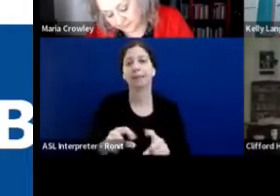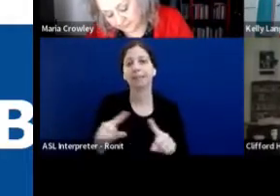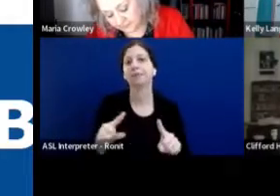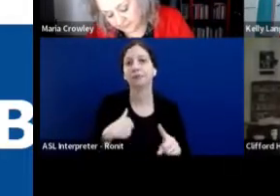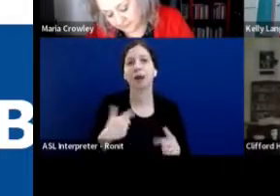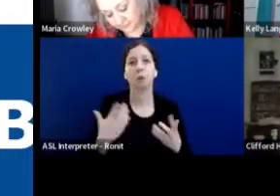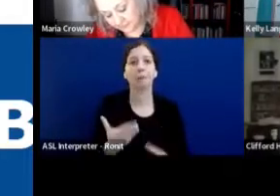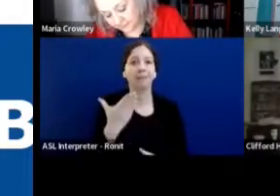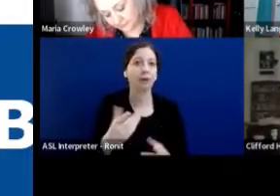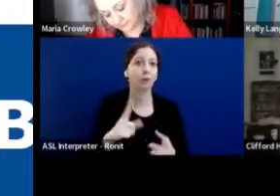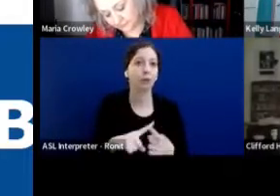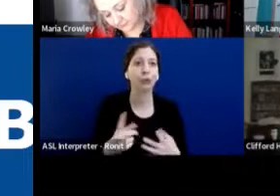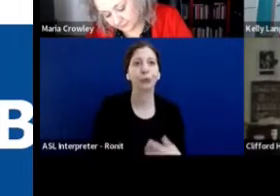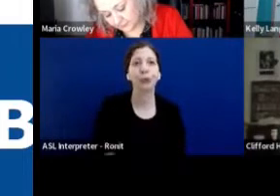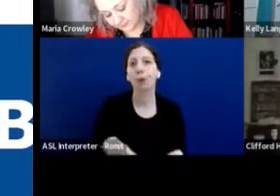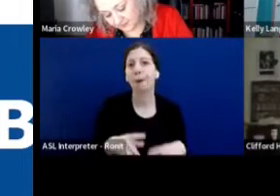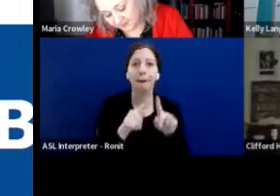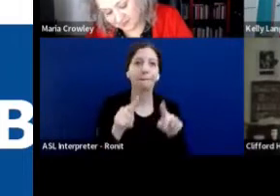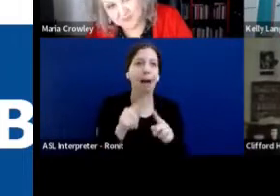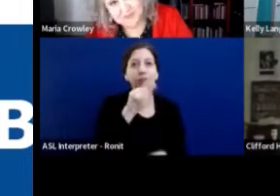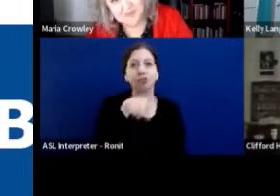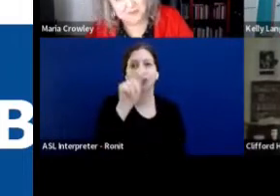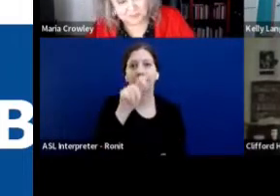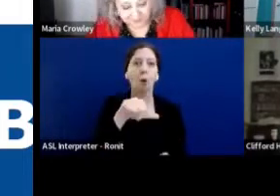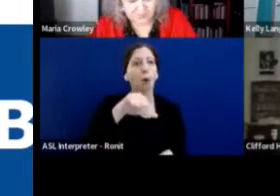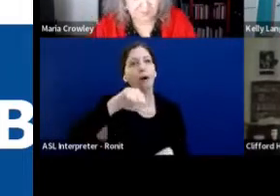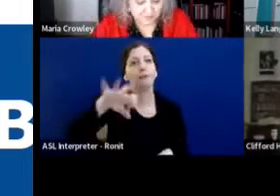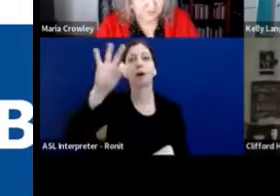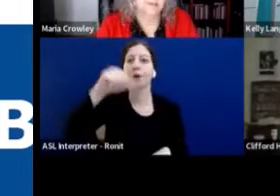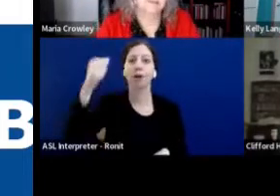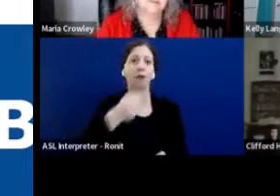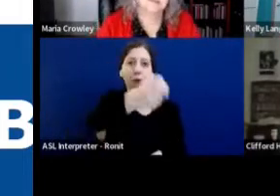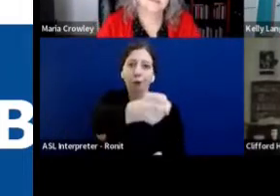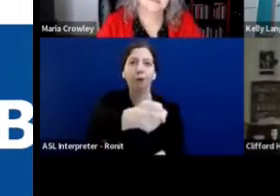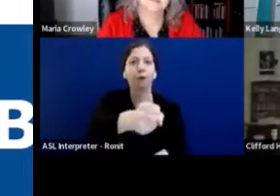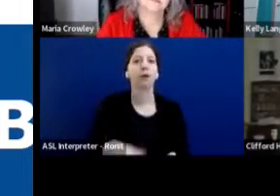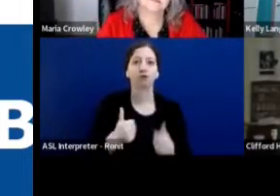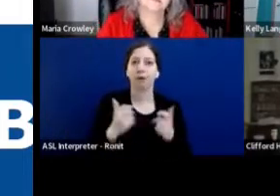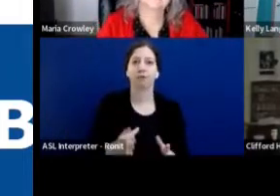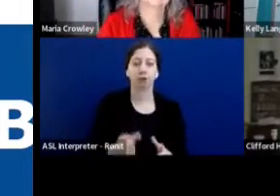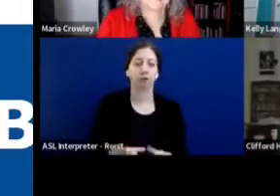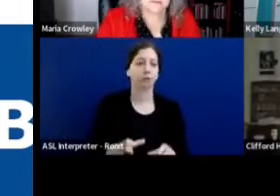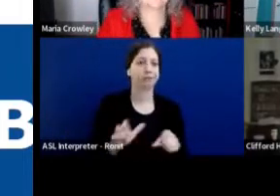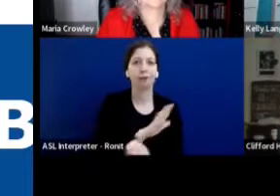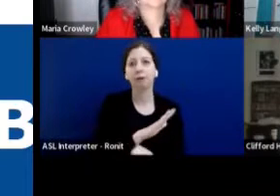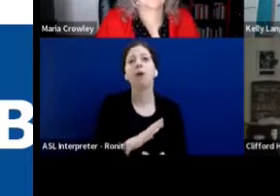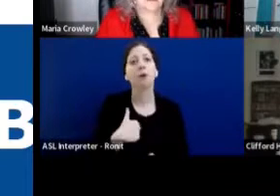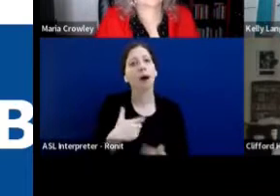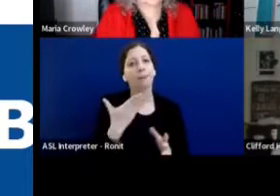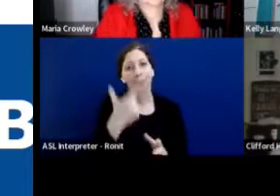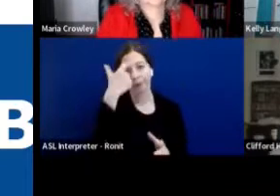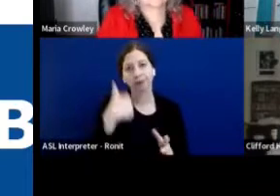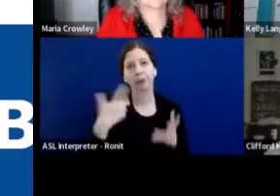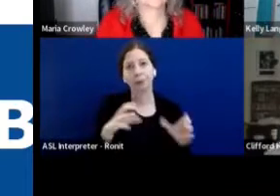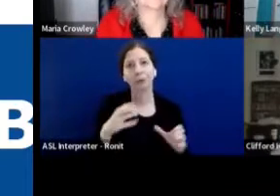be there to just check a box. Oh, phew, we found another survivor to fill a seat. I'm there because I want to do good work.